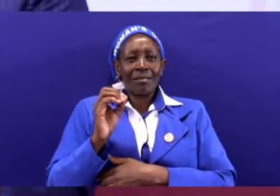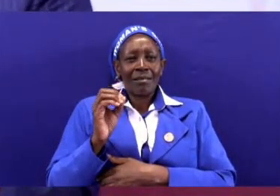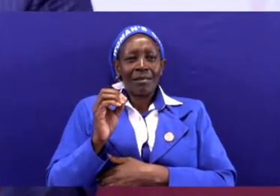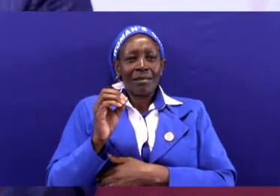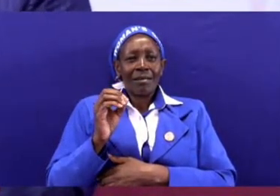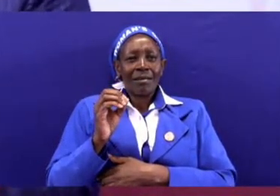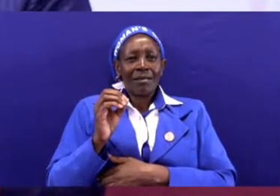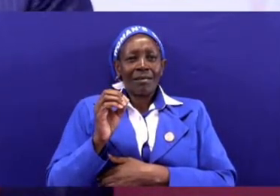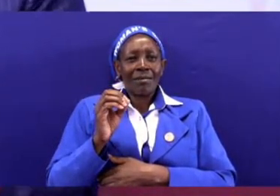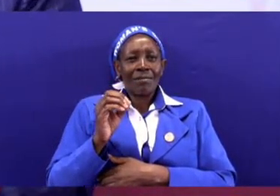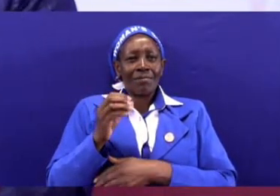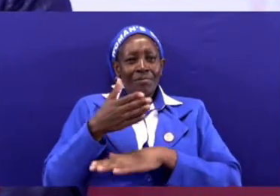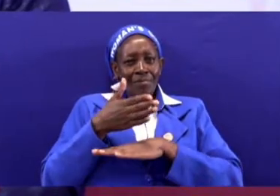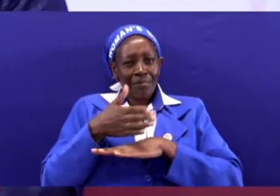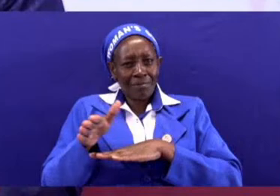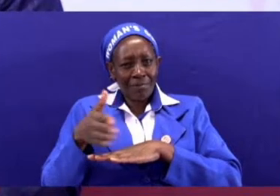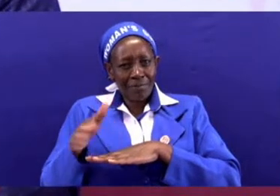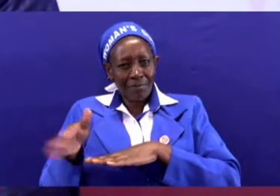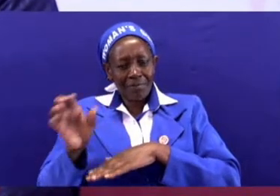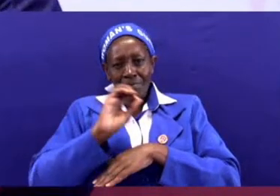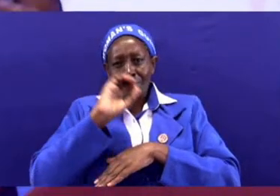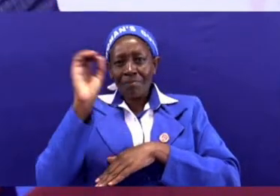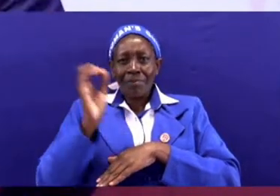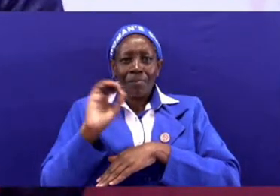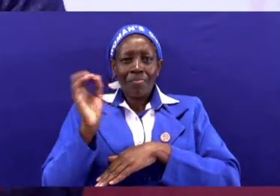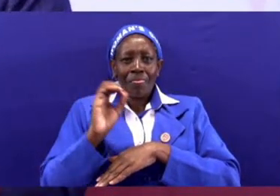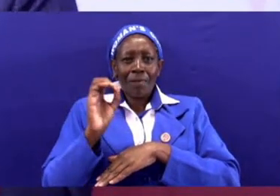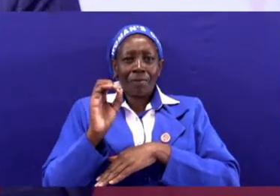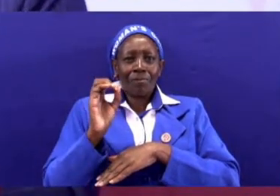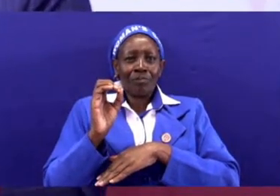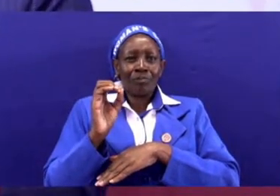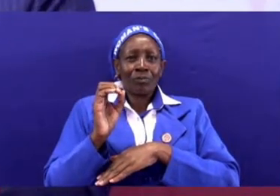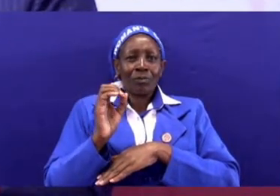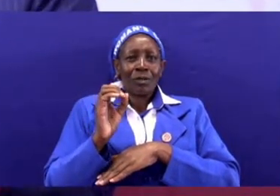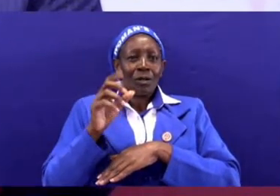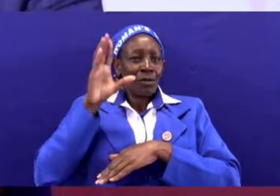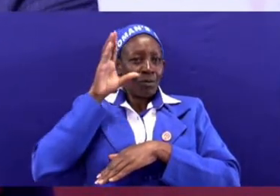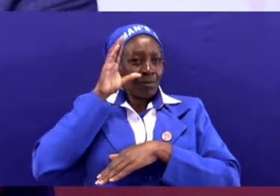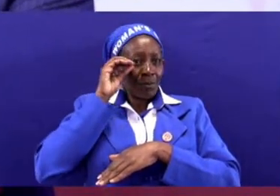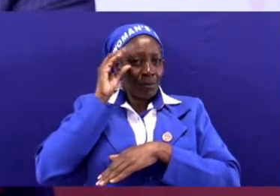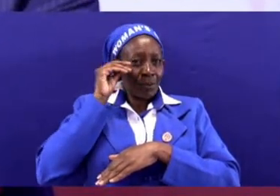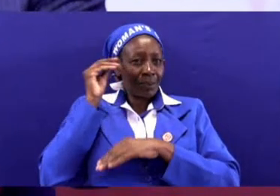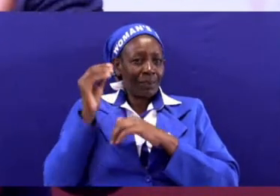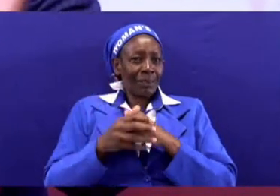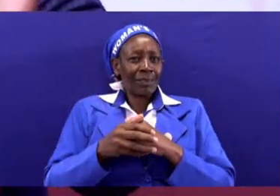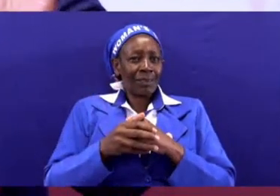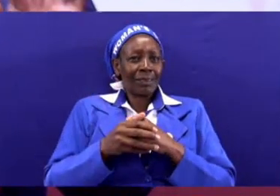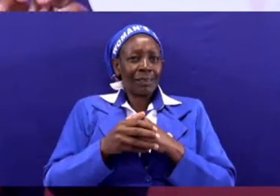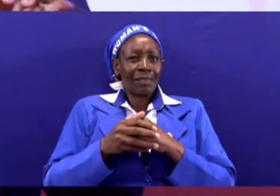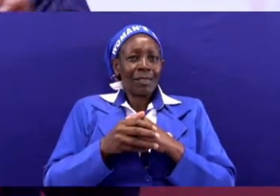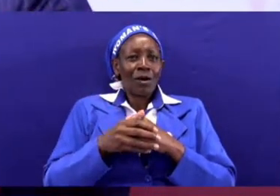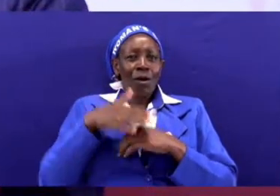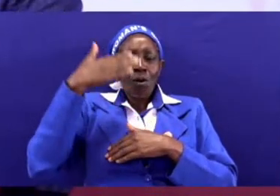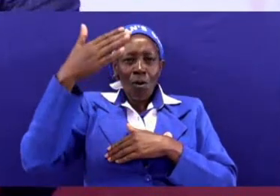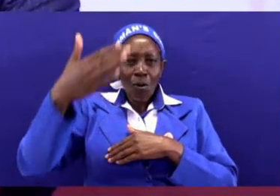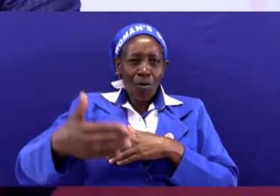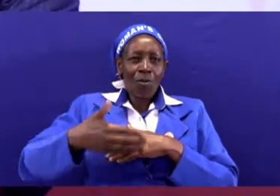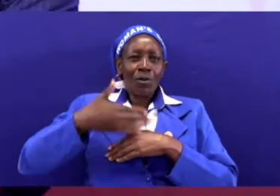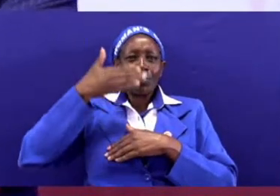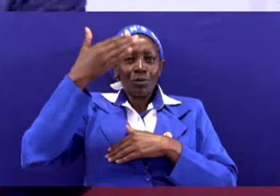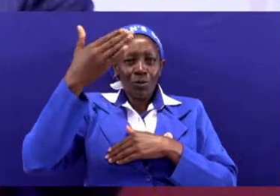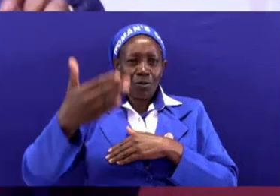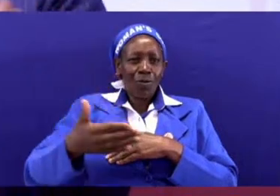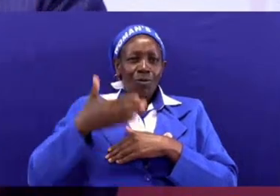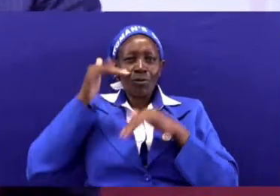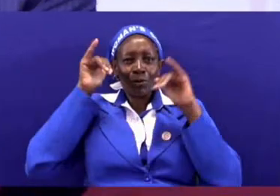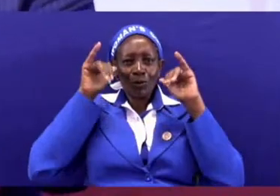law of God, either to the left or to the right. Moses, of course, himself gives us the word of God. So the word of God is always consistent. It is